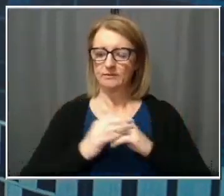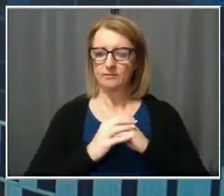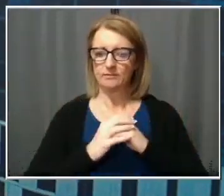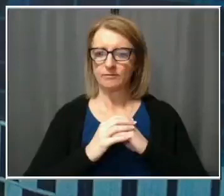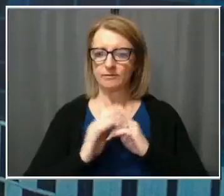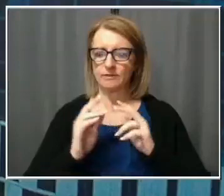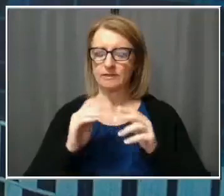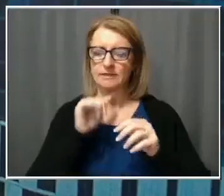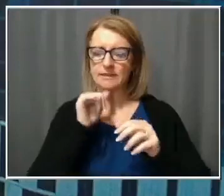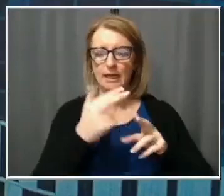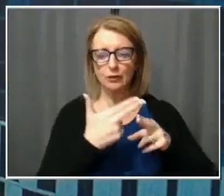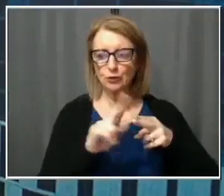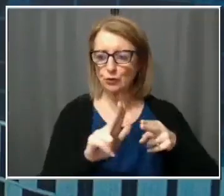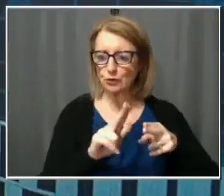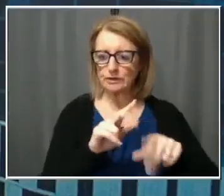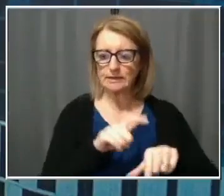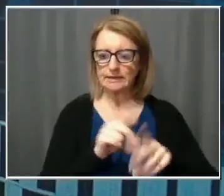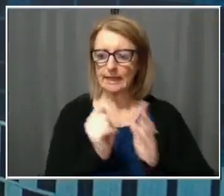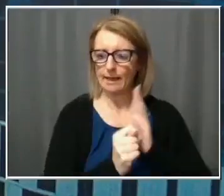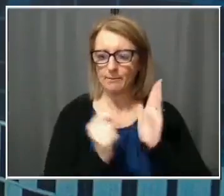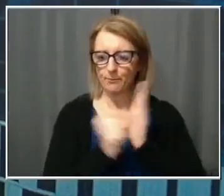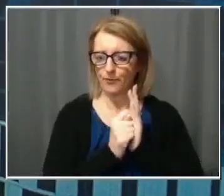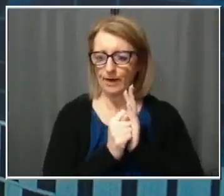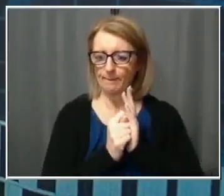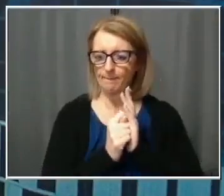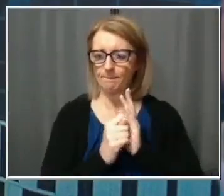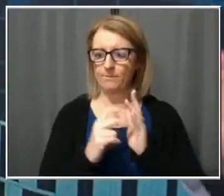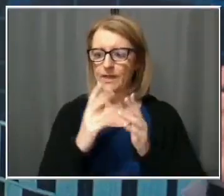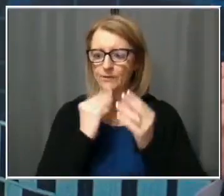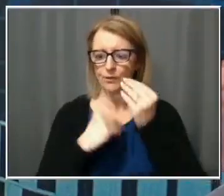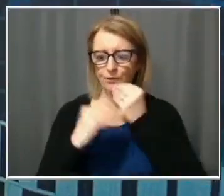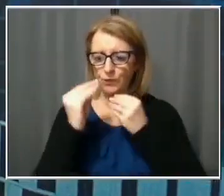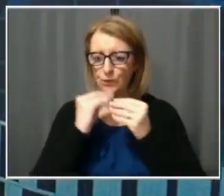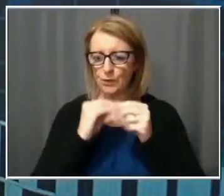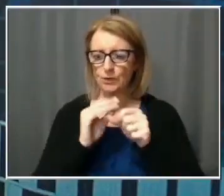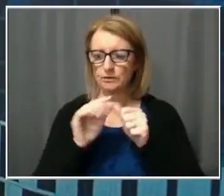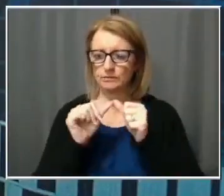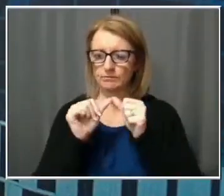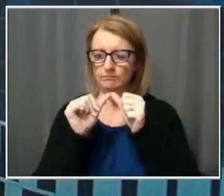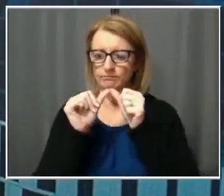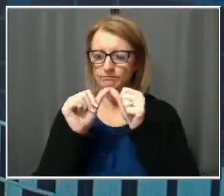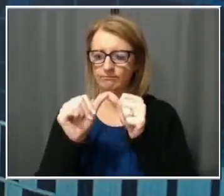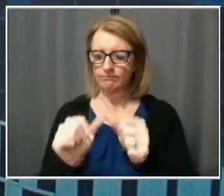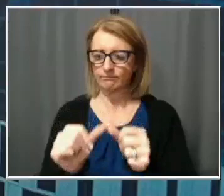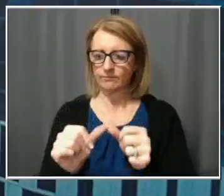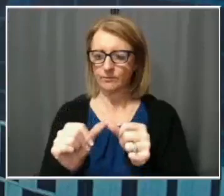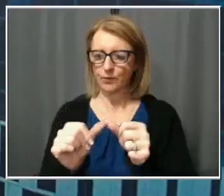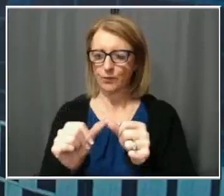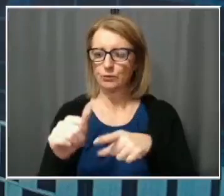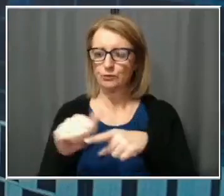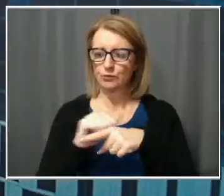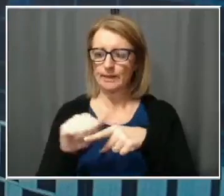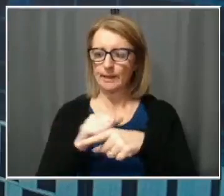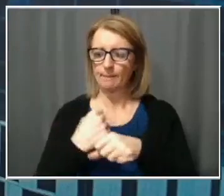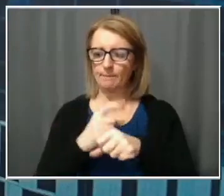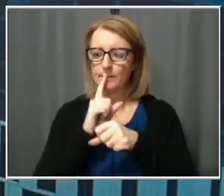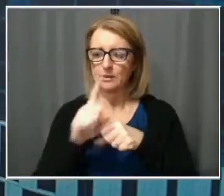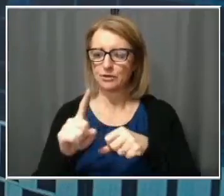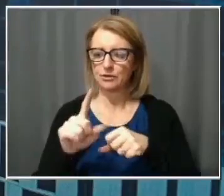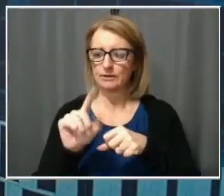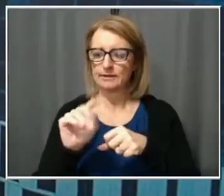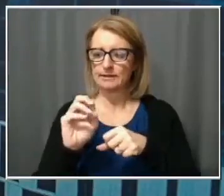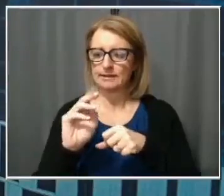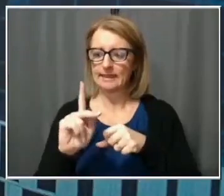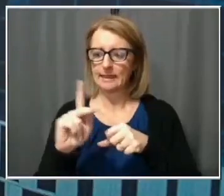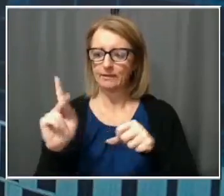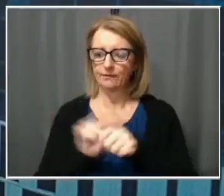short time frame. So you have to fuel intentionally over the long haul throughout training to make sure that your tank is like constantly full